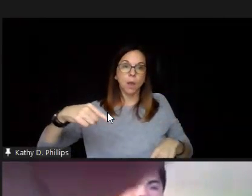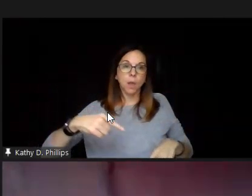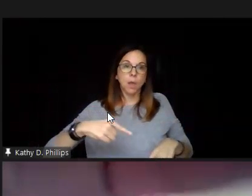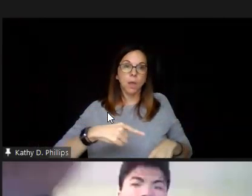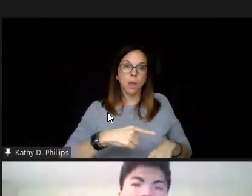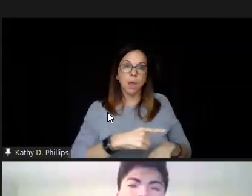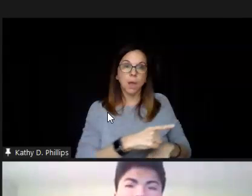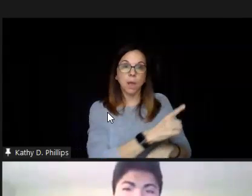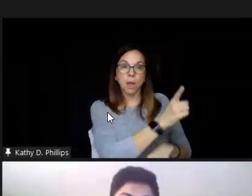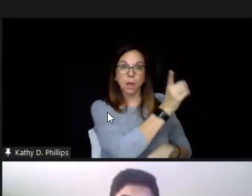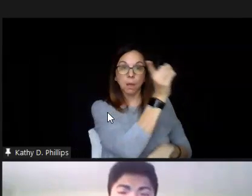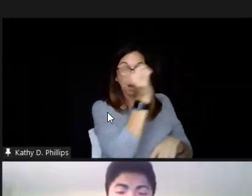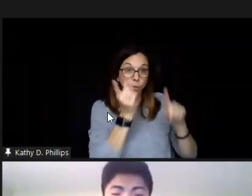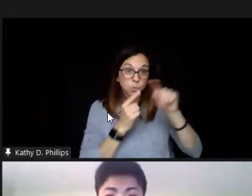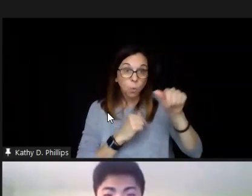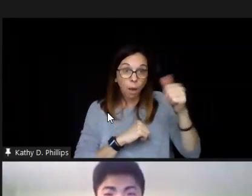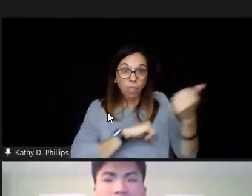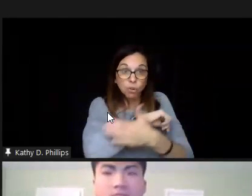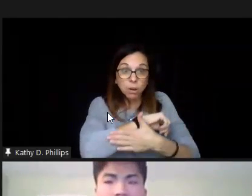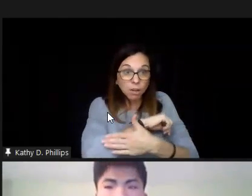to any other country?